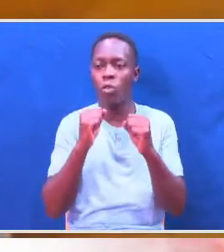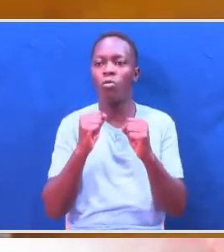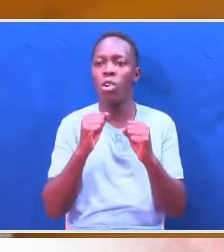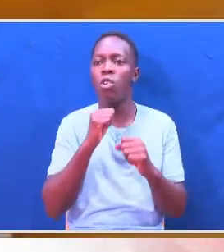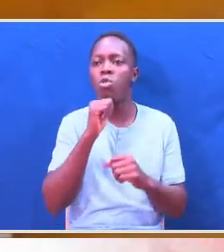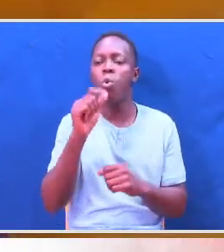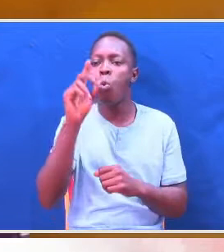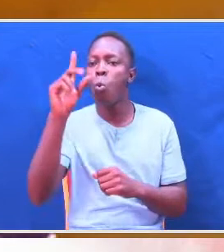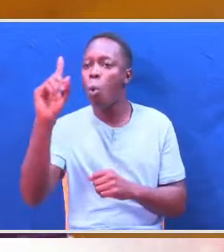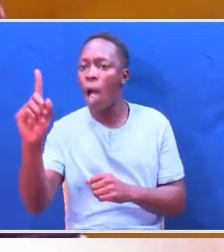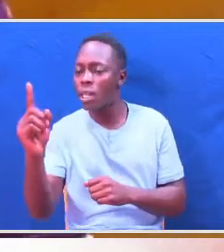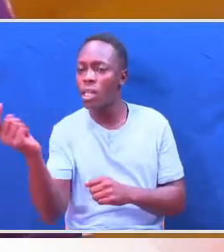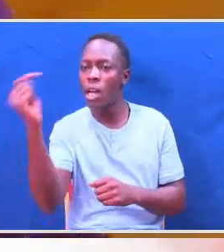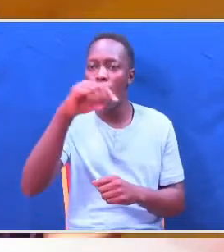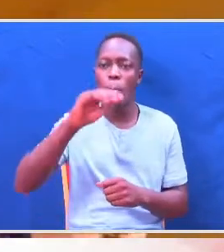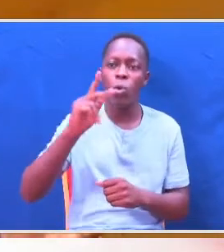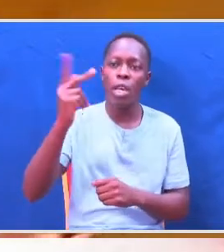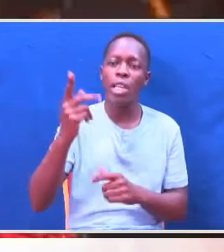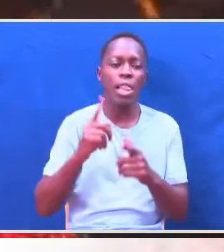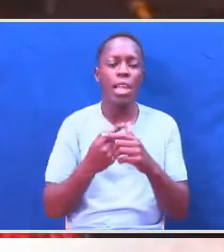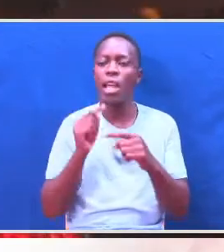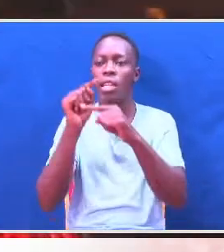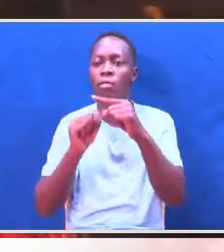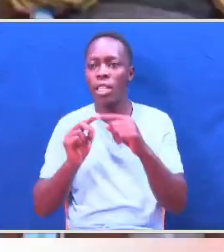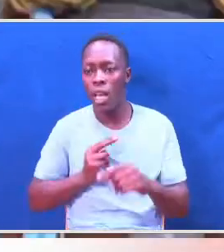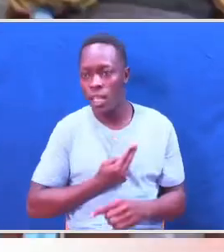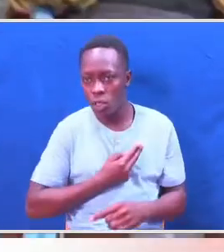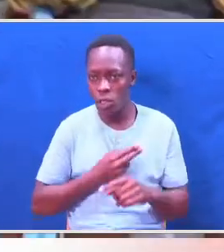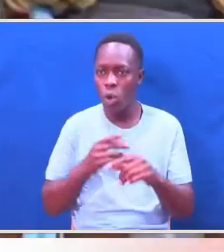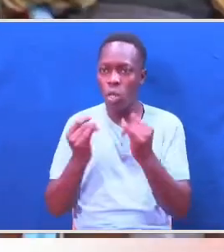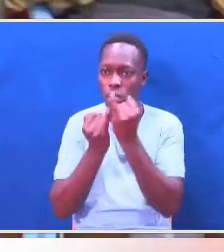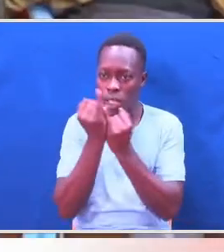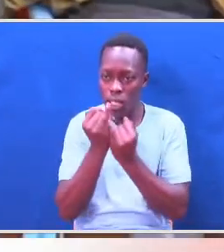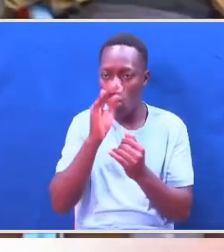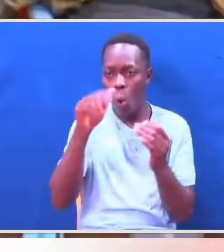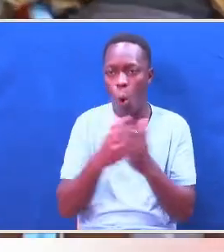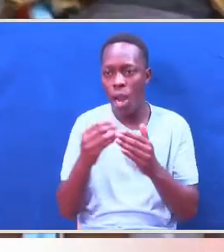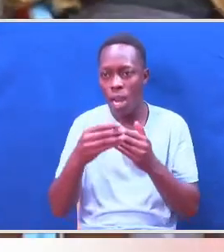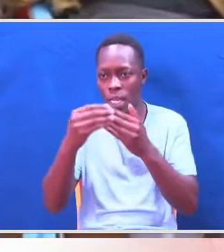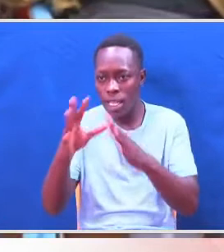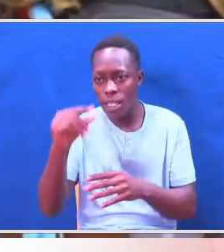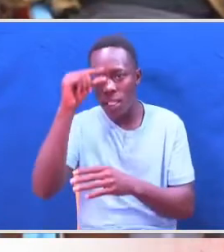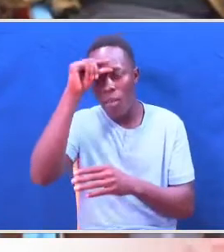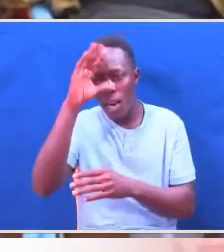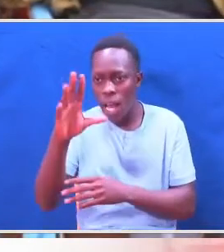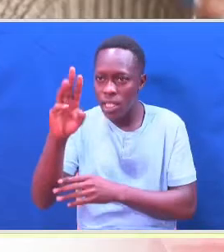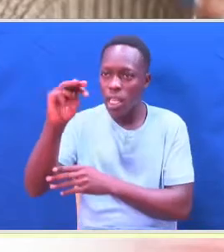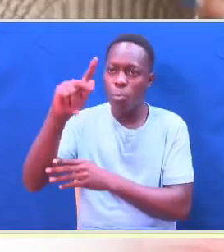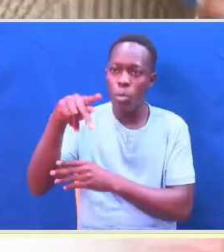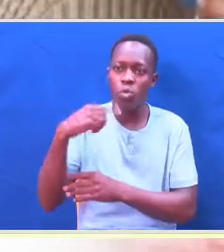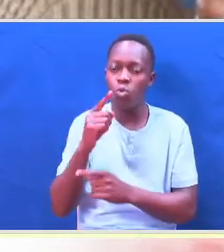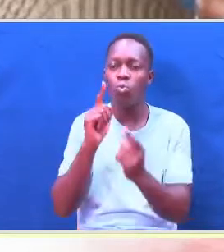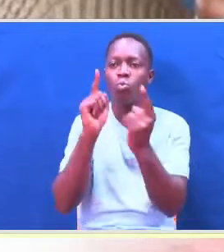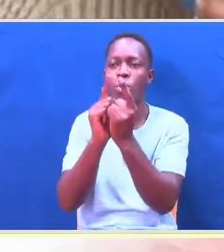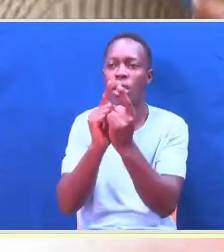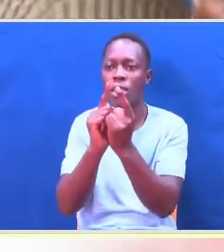yoyote yakuje hapa Mount Kenya atutenganishe. On Saturday, several leaders, among them governors and MPs who met in